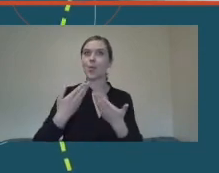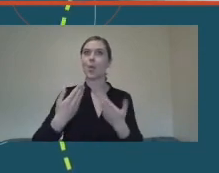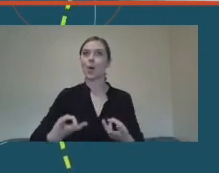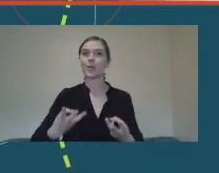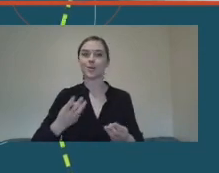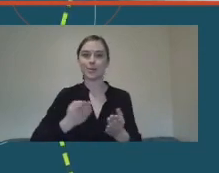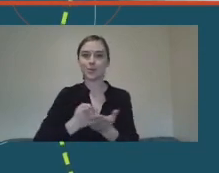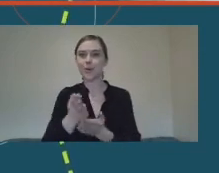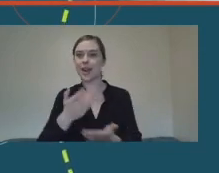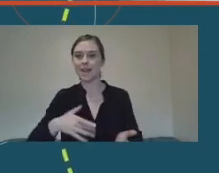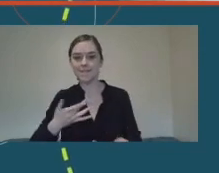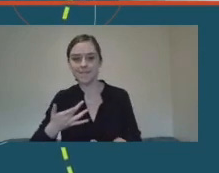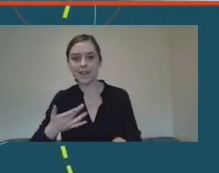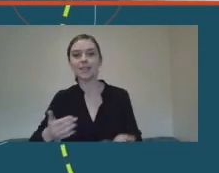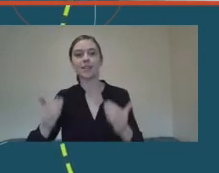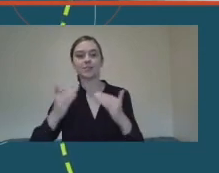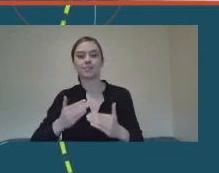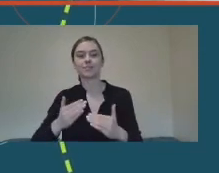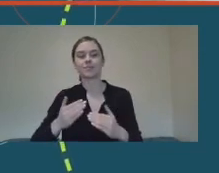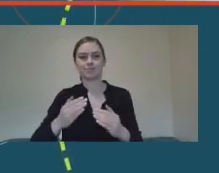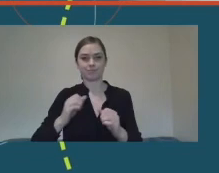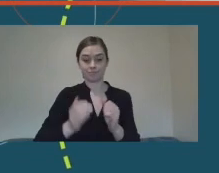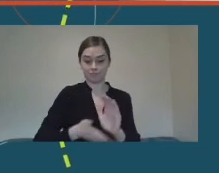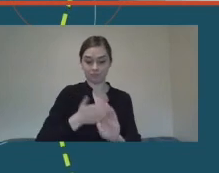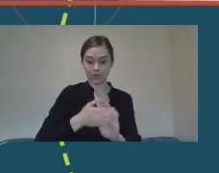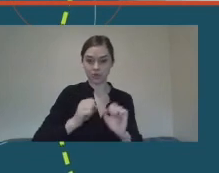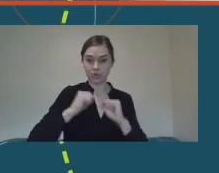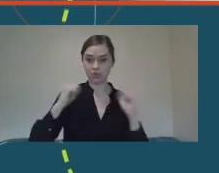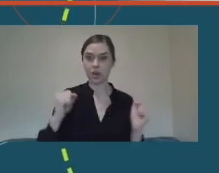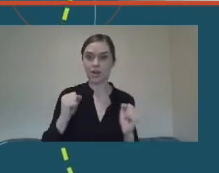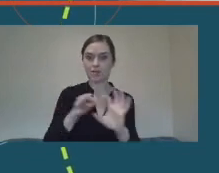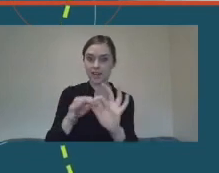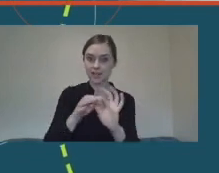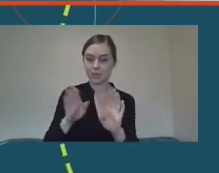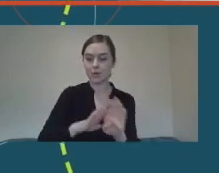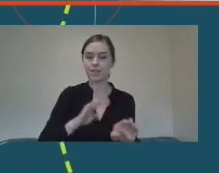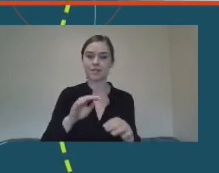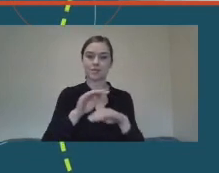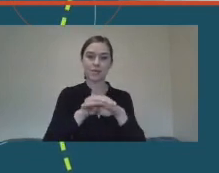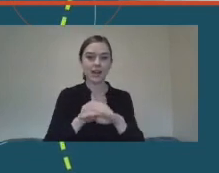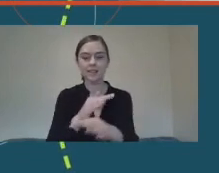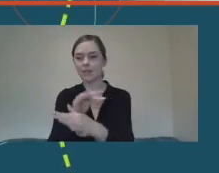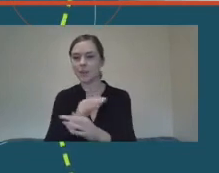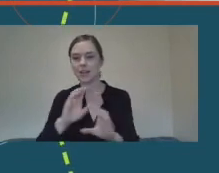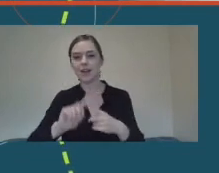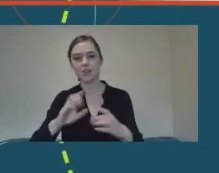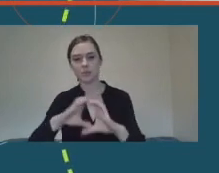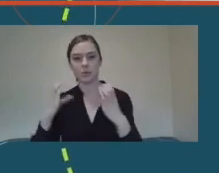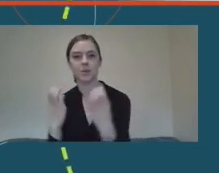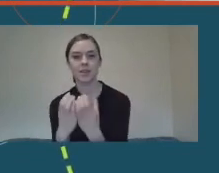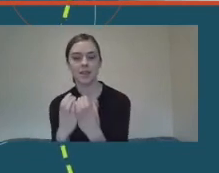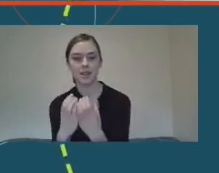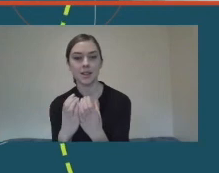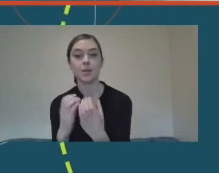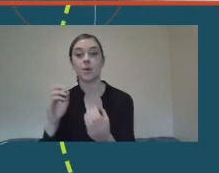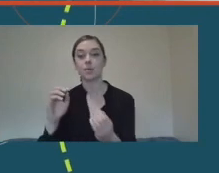build strong and vibrant relationships with family, friends, and communities. So the portal for wellness for people with